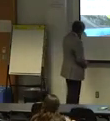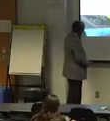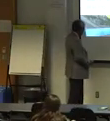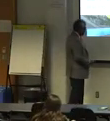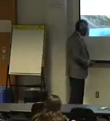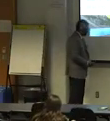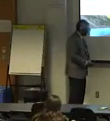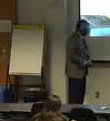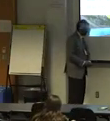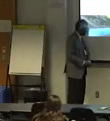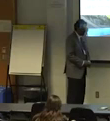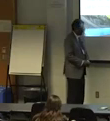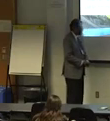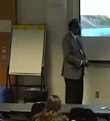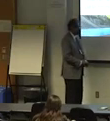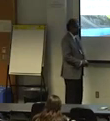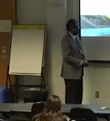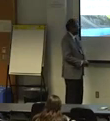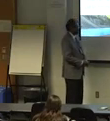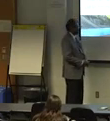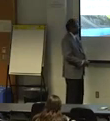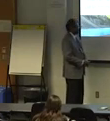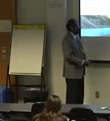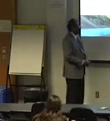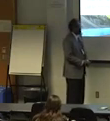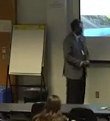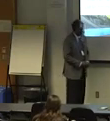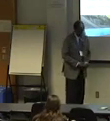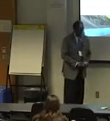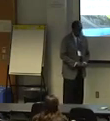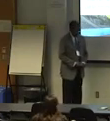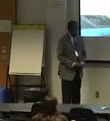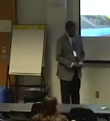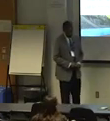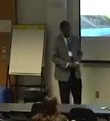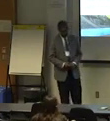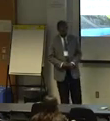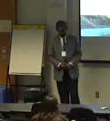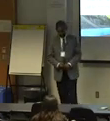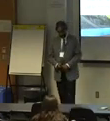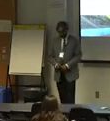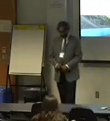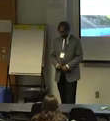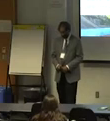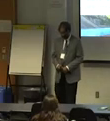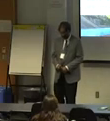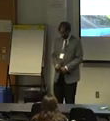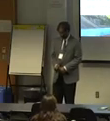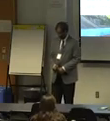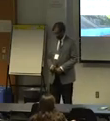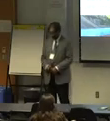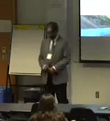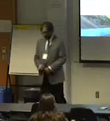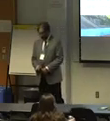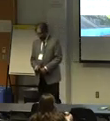potential. His team's ongoing projects include preventing falls on icy surfaces with advanced winter footwear,